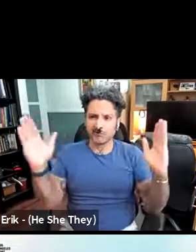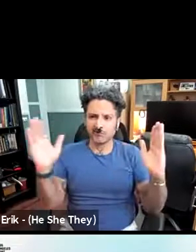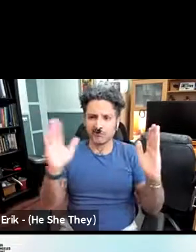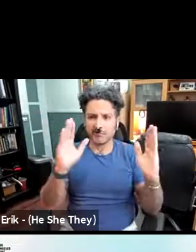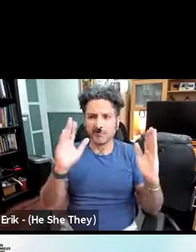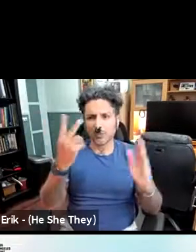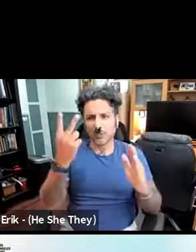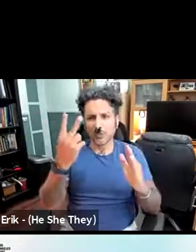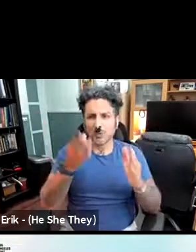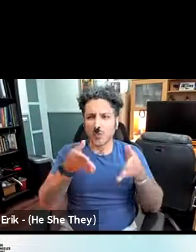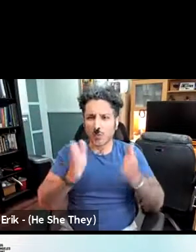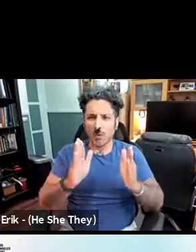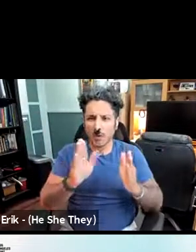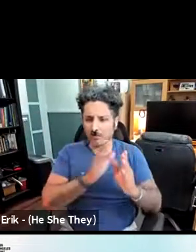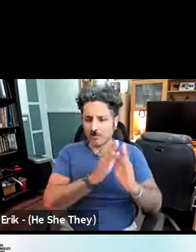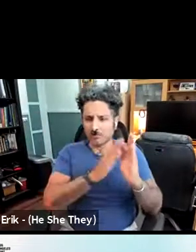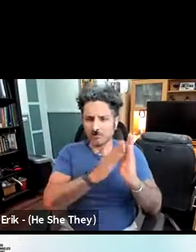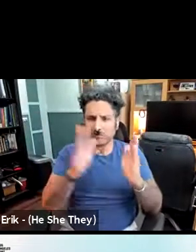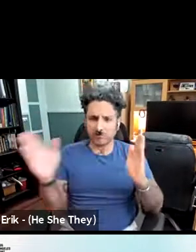systems that we live in now,